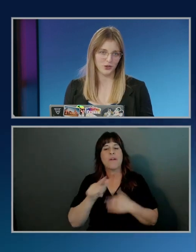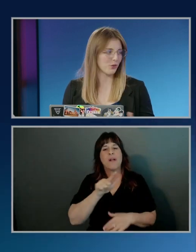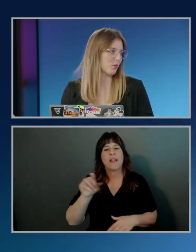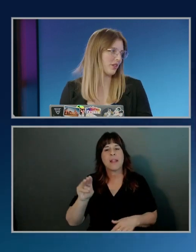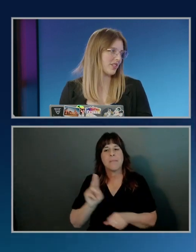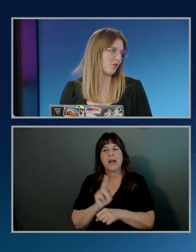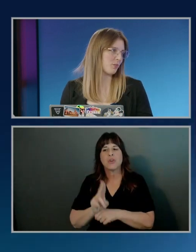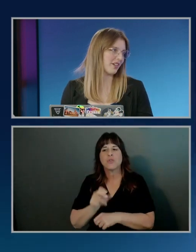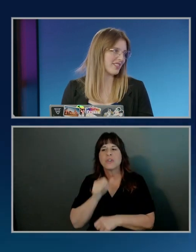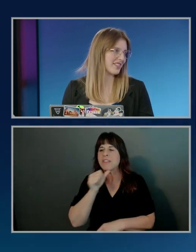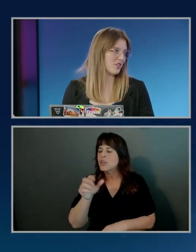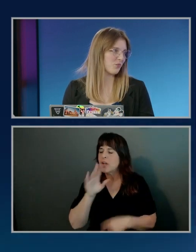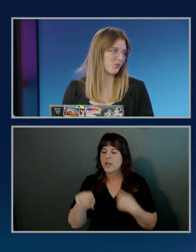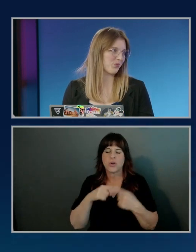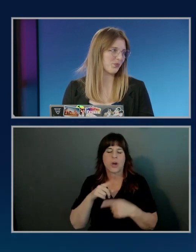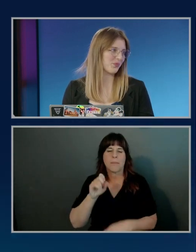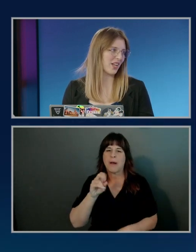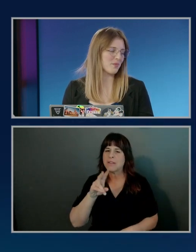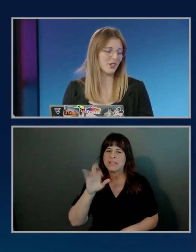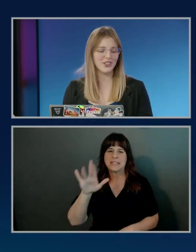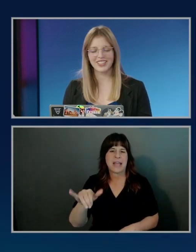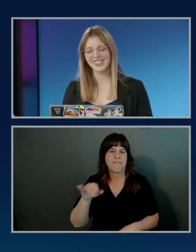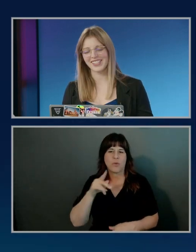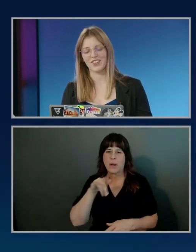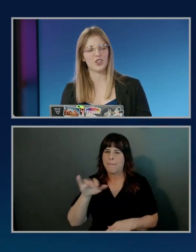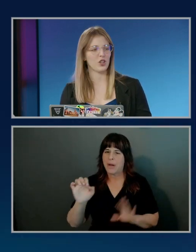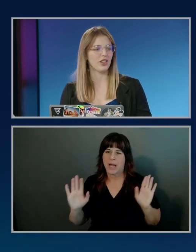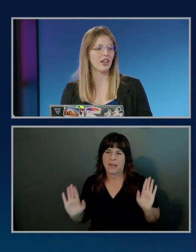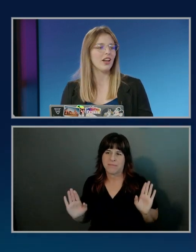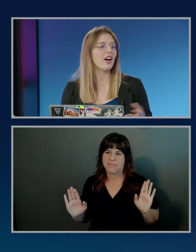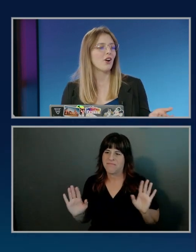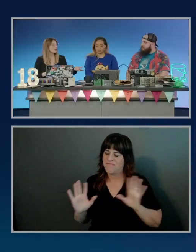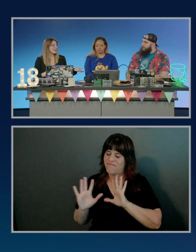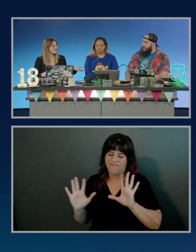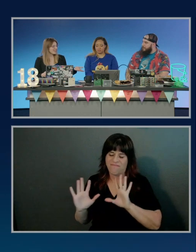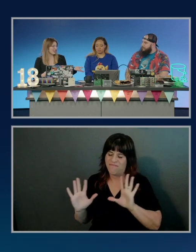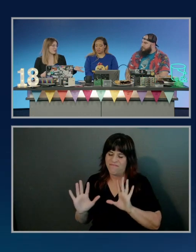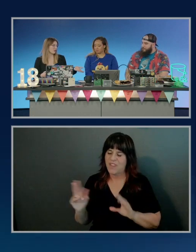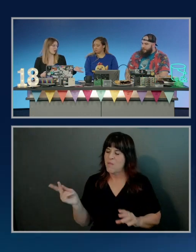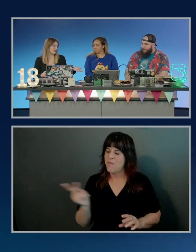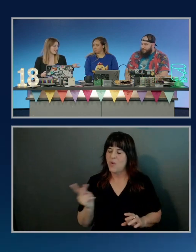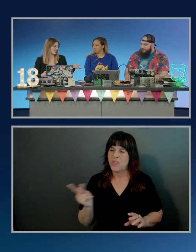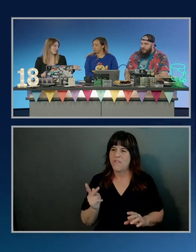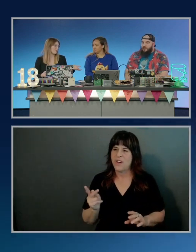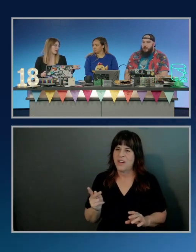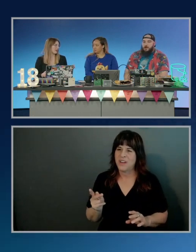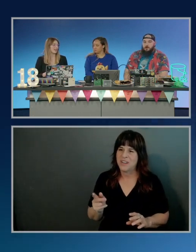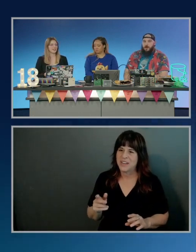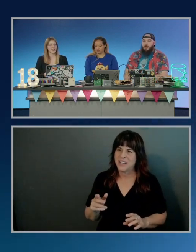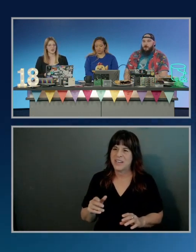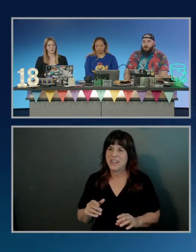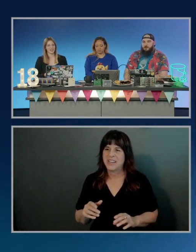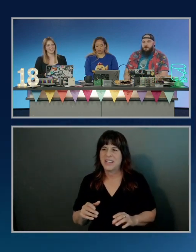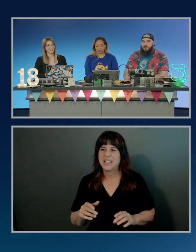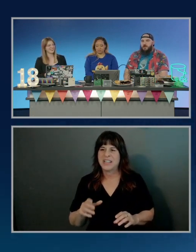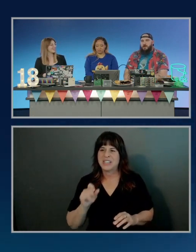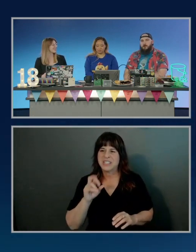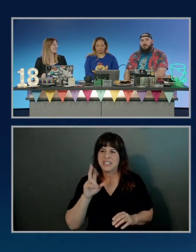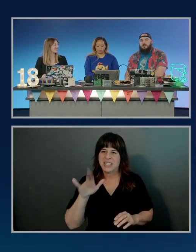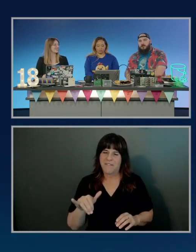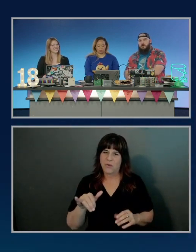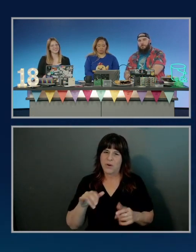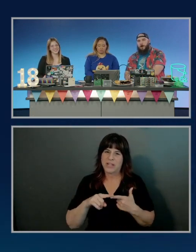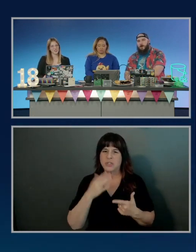should not talk about savory pies. You're alone in this, Mia. I'm You're alone in this? Oh no. Both of us are savory can we ask pie. the chat to vote savory chat. pie, Yeah. sweet pie? Yeah,